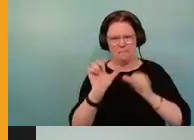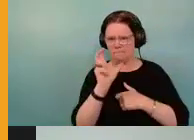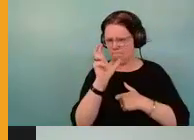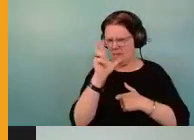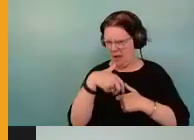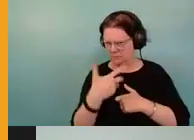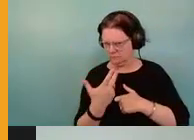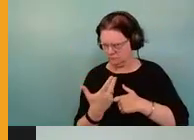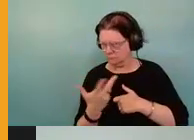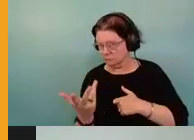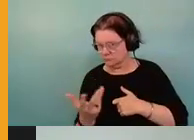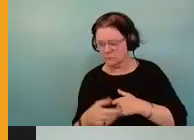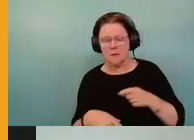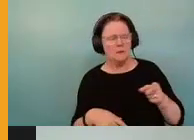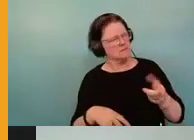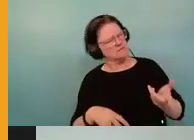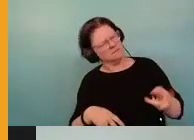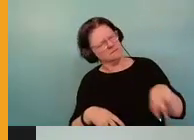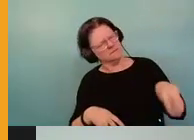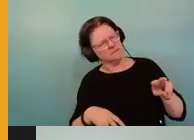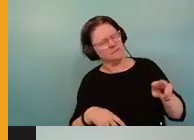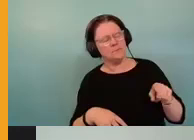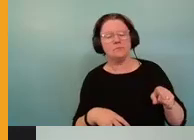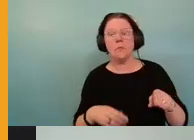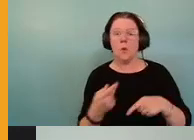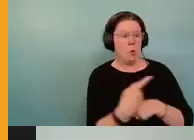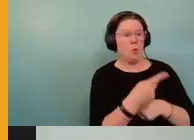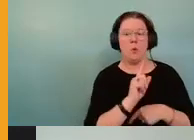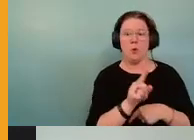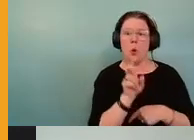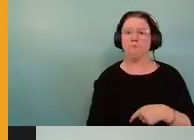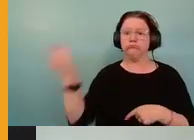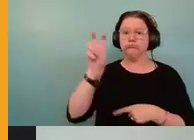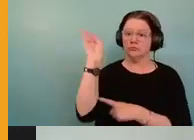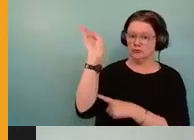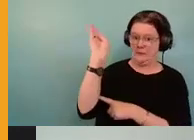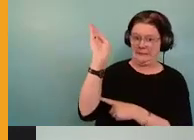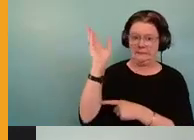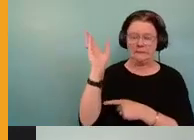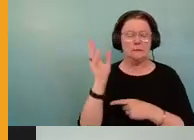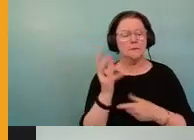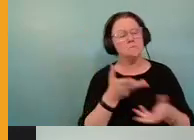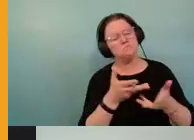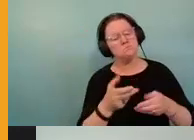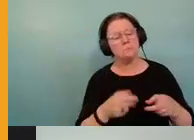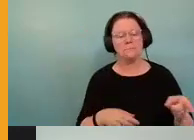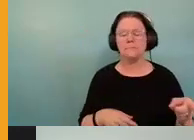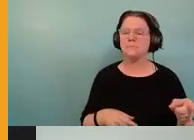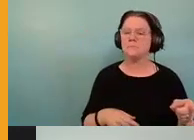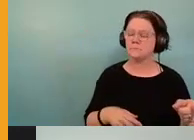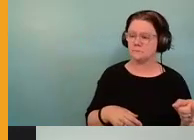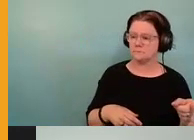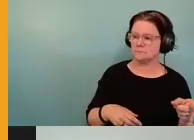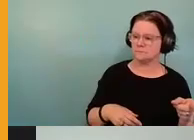And so he explained when we would do trainings, we would have a conversation with each other. And he explained that